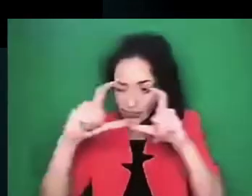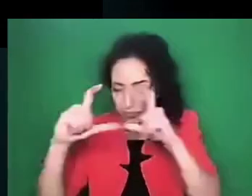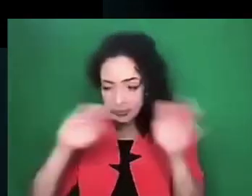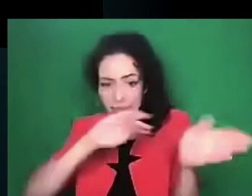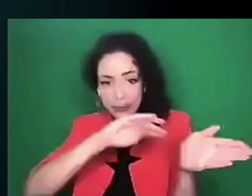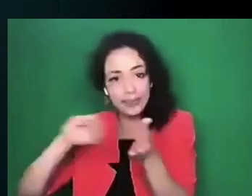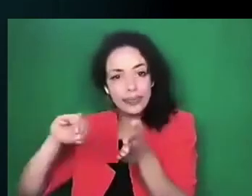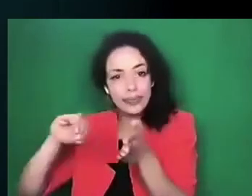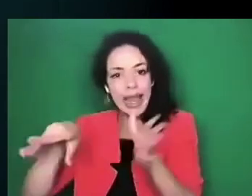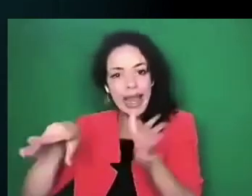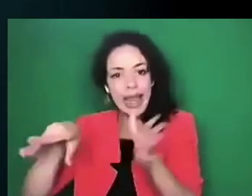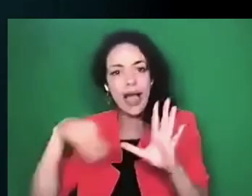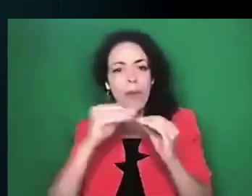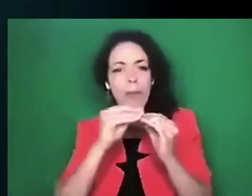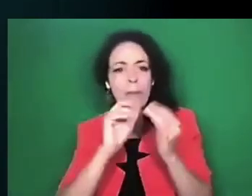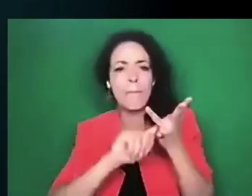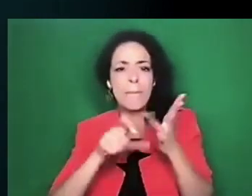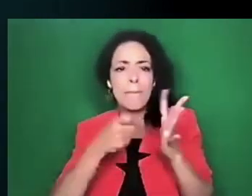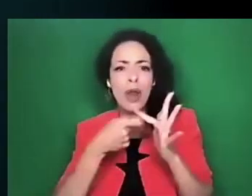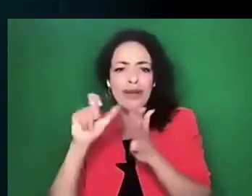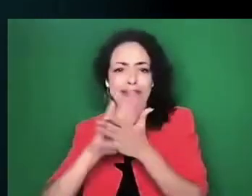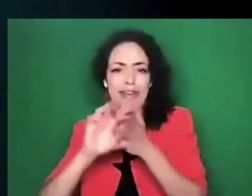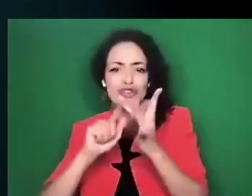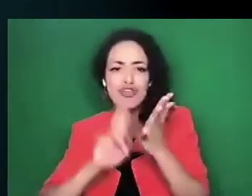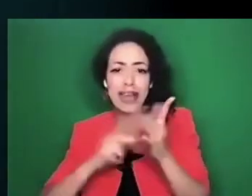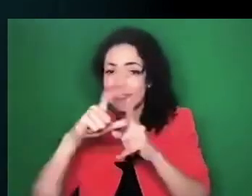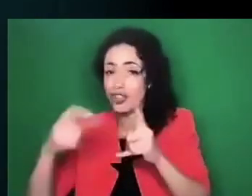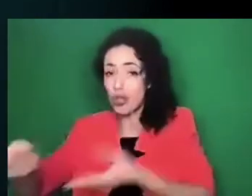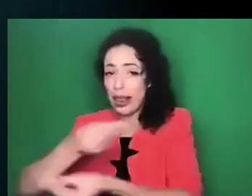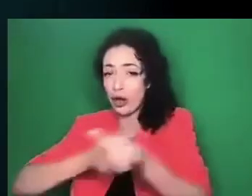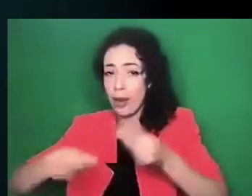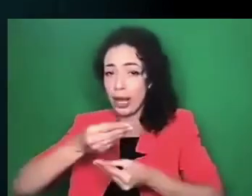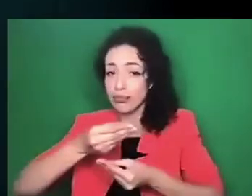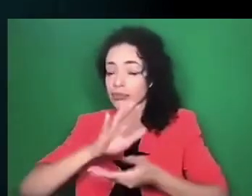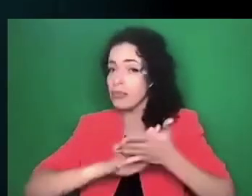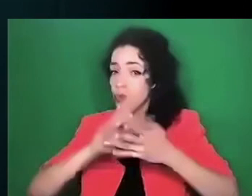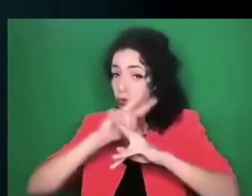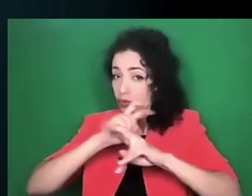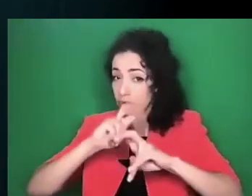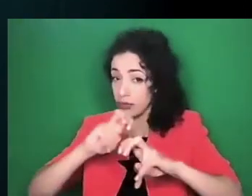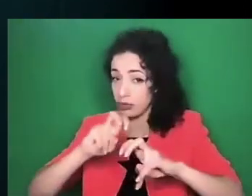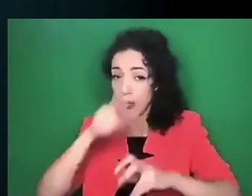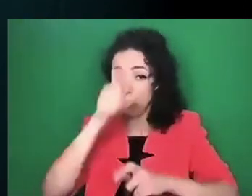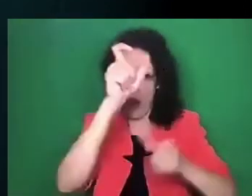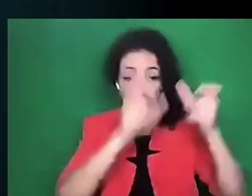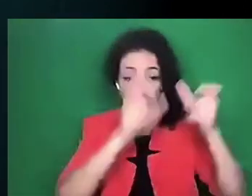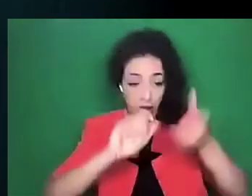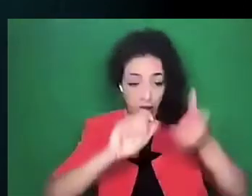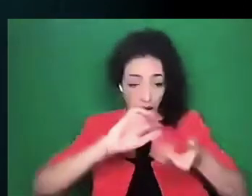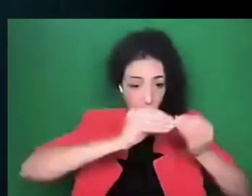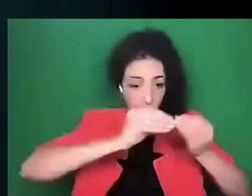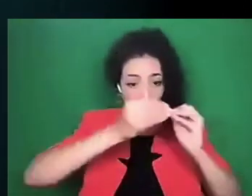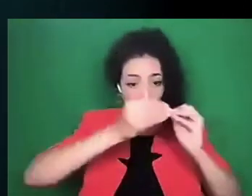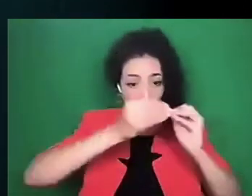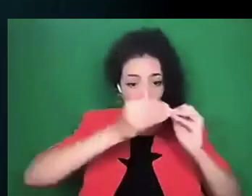but also a place where artists could create a different augmented reality to virtual reality. And